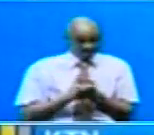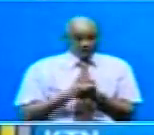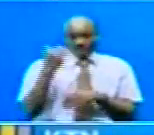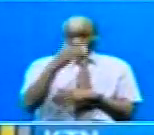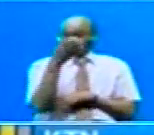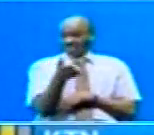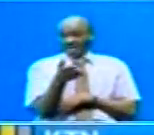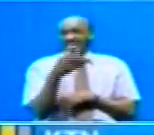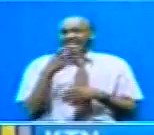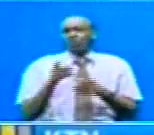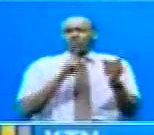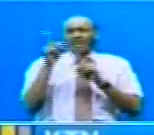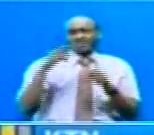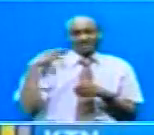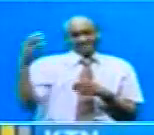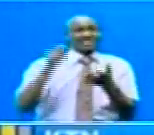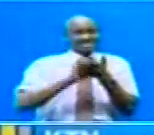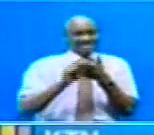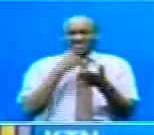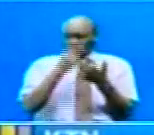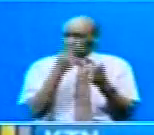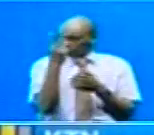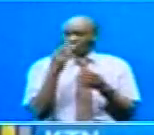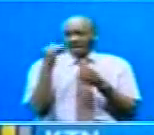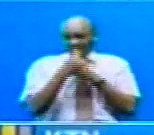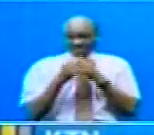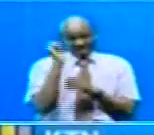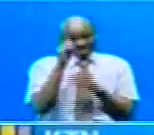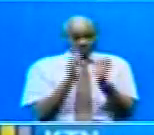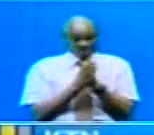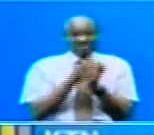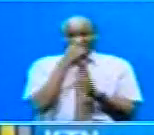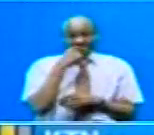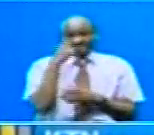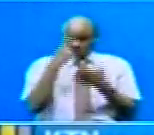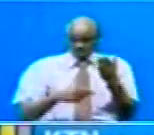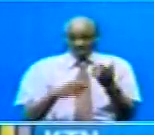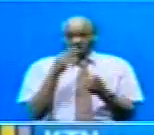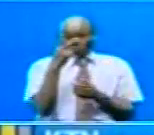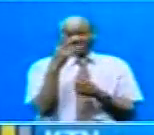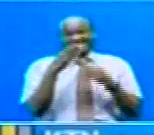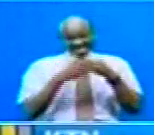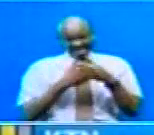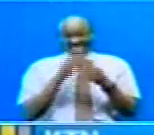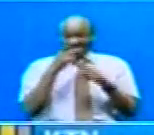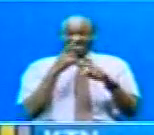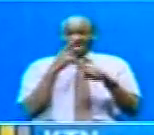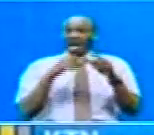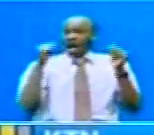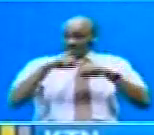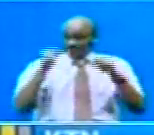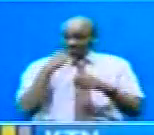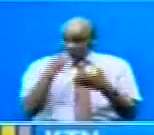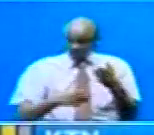post. According to the Tourism Cabinet Secretary, the two countries have decided to revert to a 29-year-old agreement that